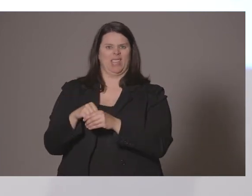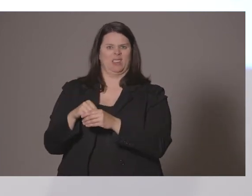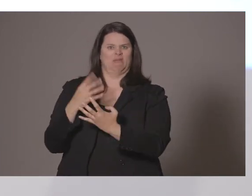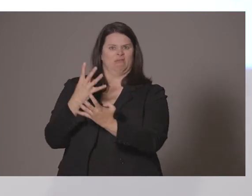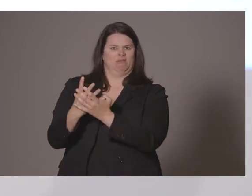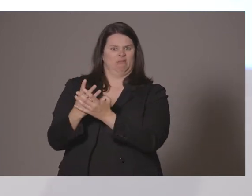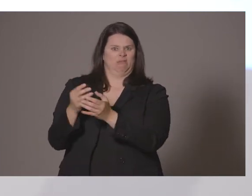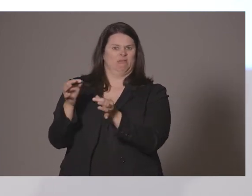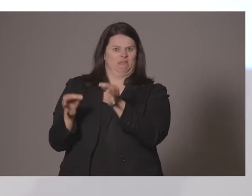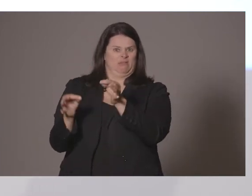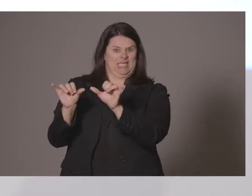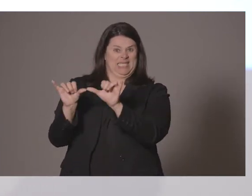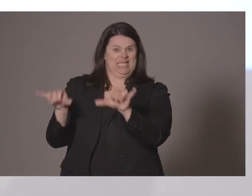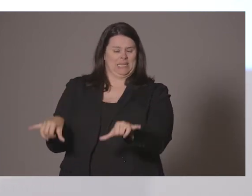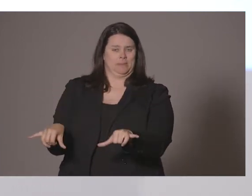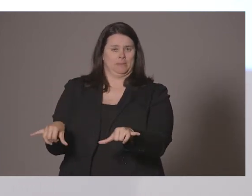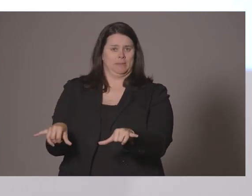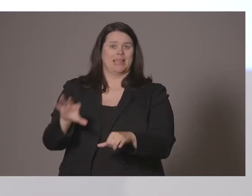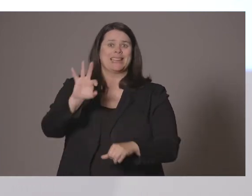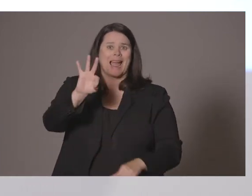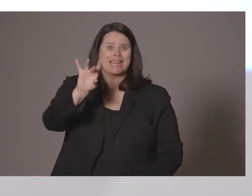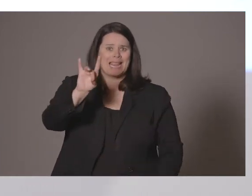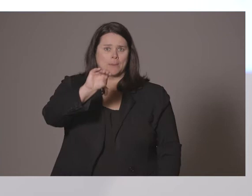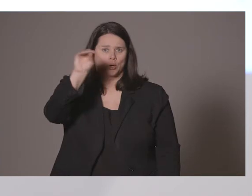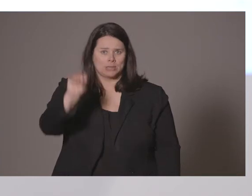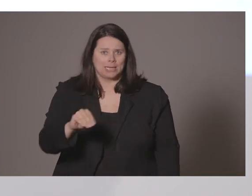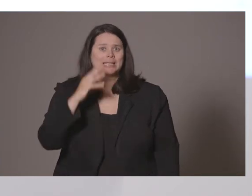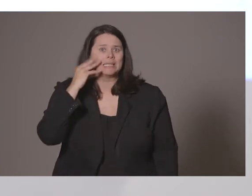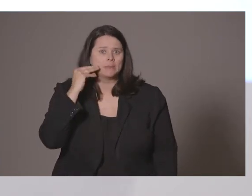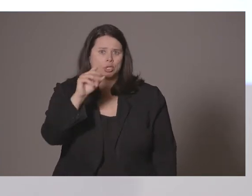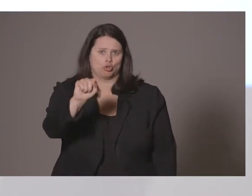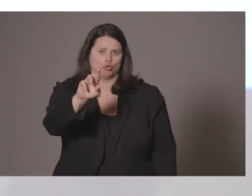experienced trauma as of 2013.